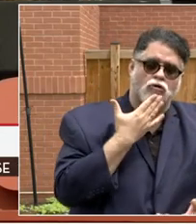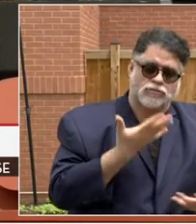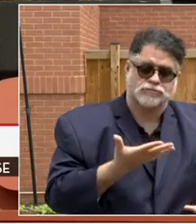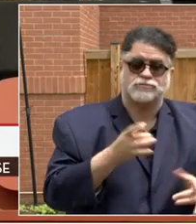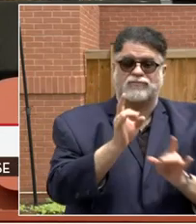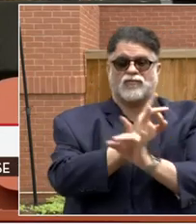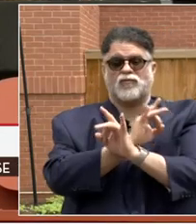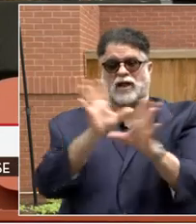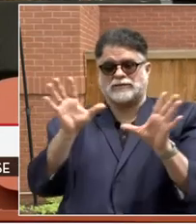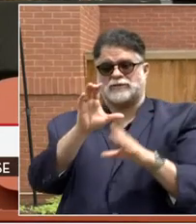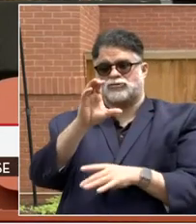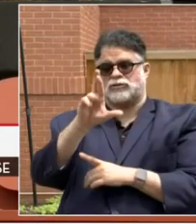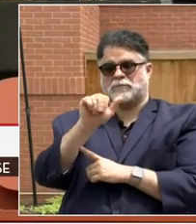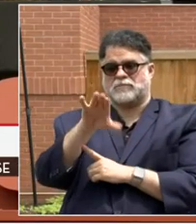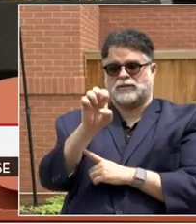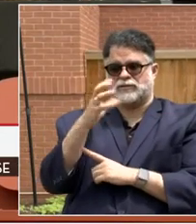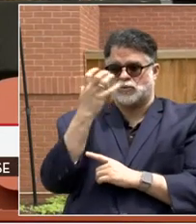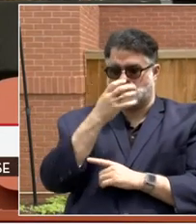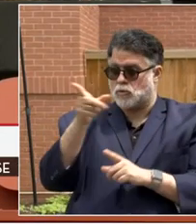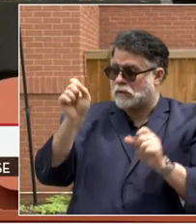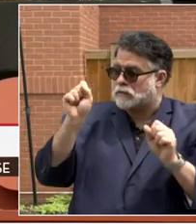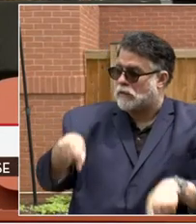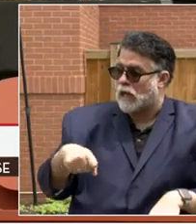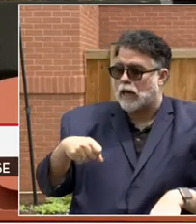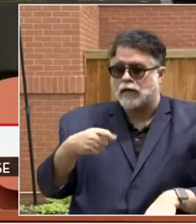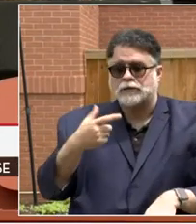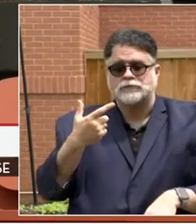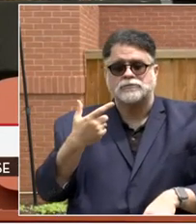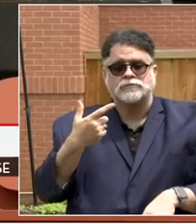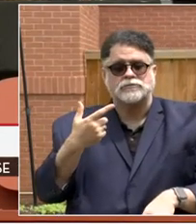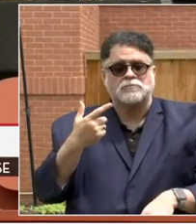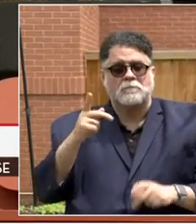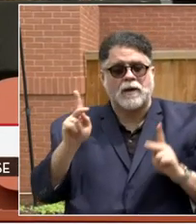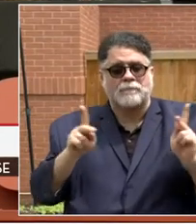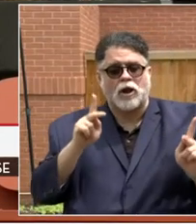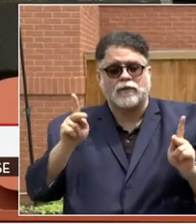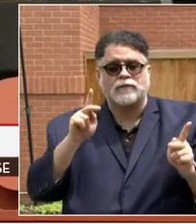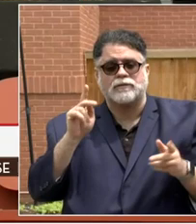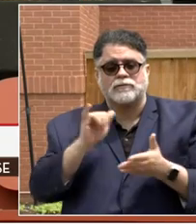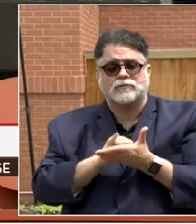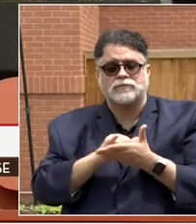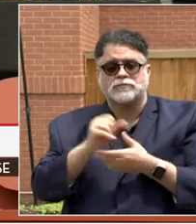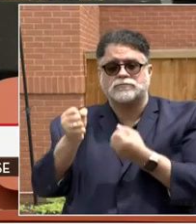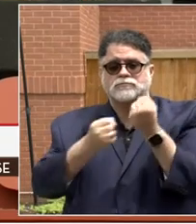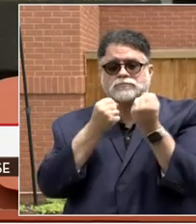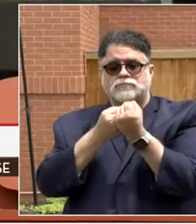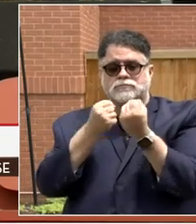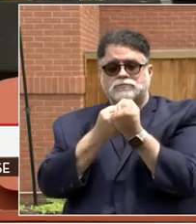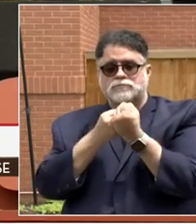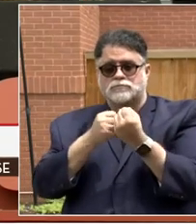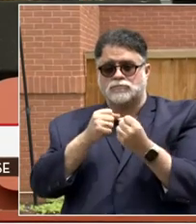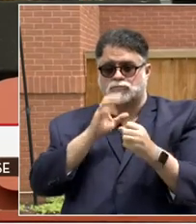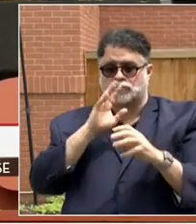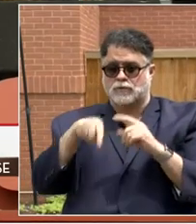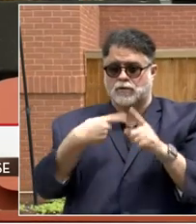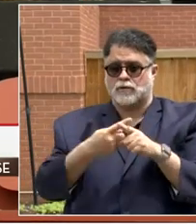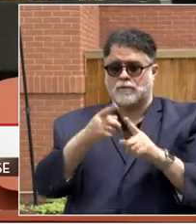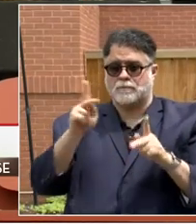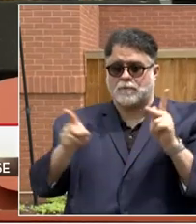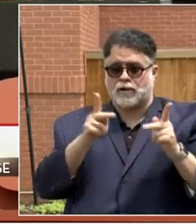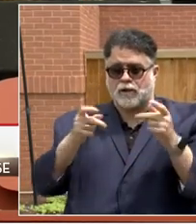say whether the people operating the important programs that you've been talking about here today, the violence interrupting